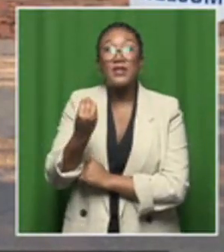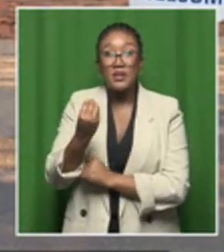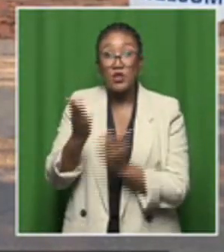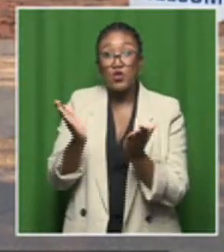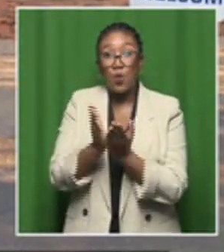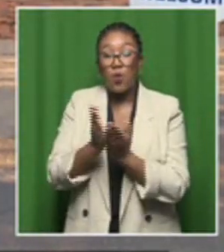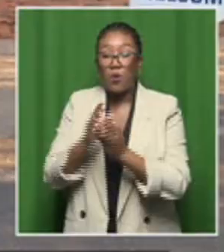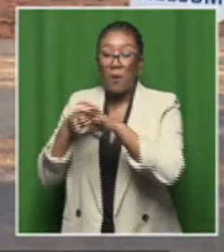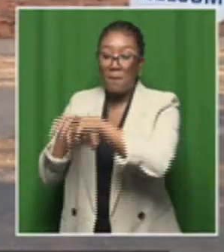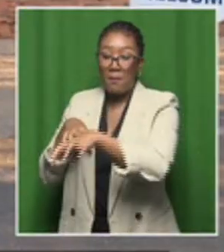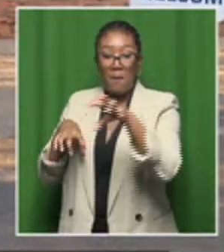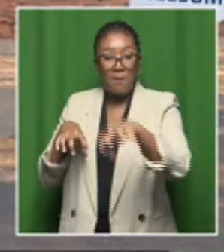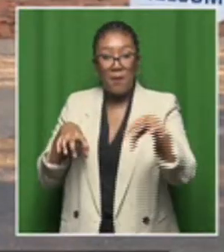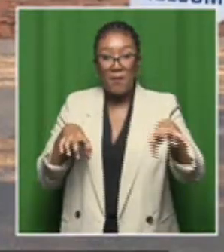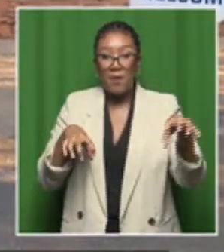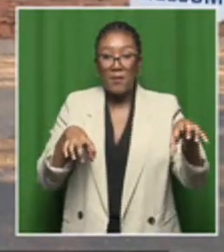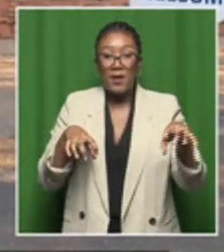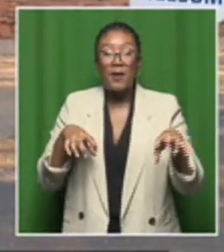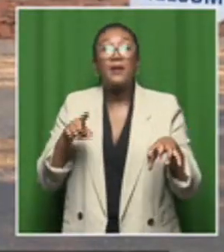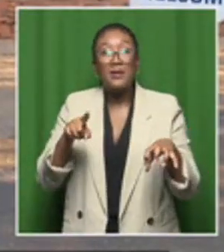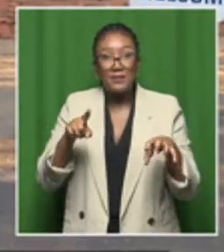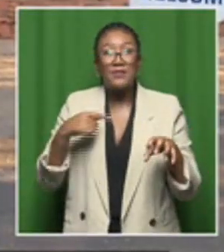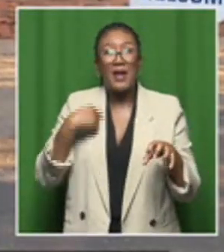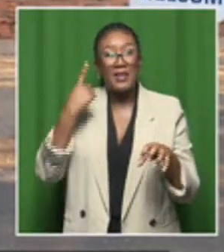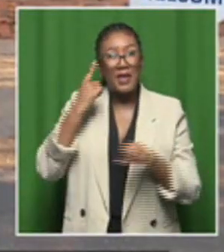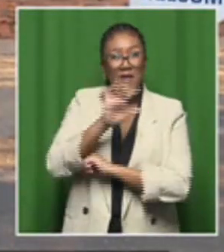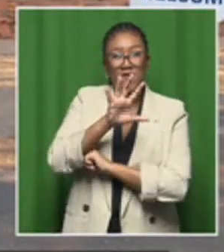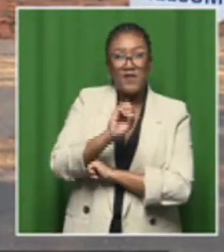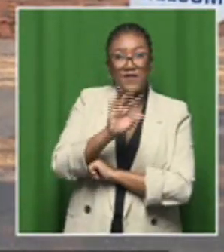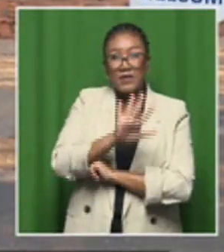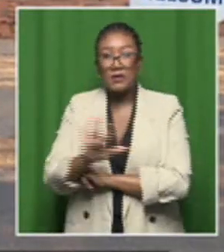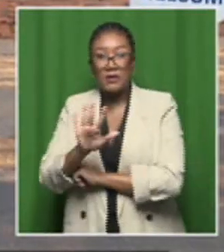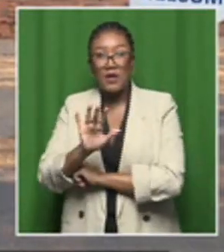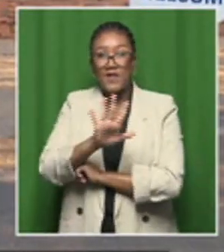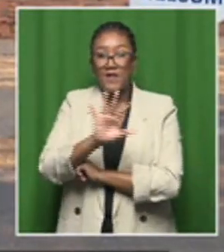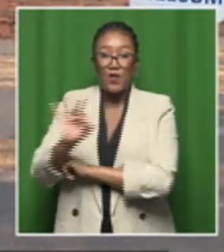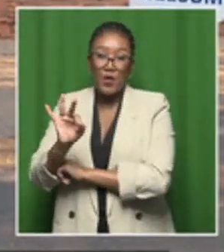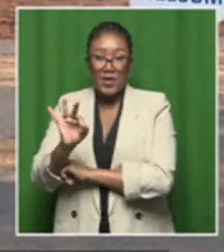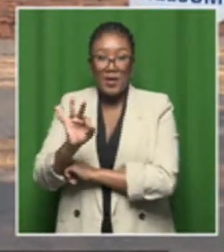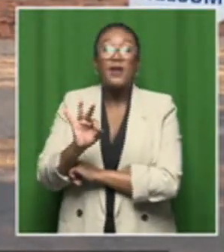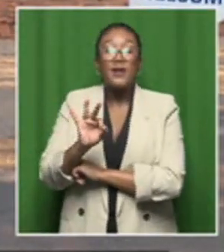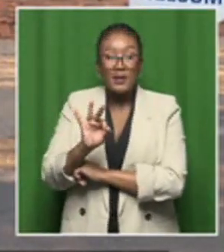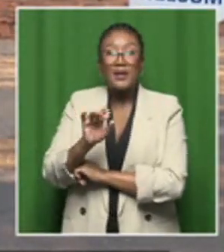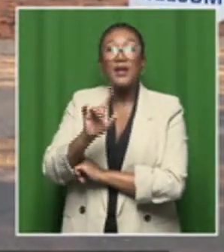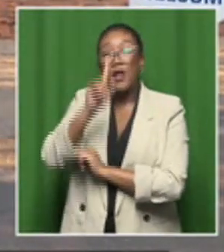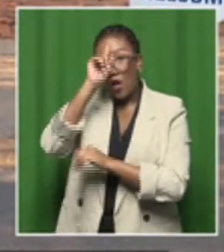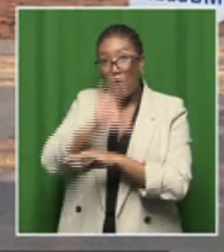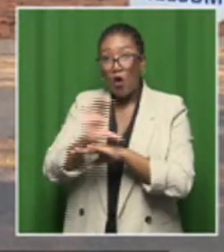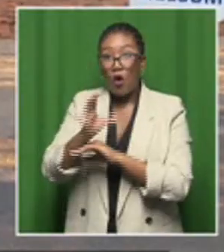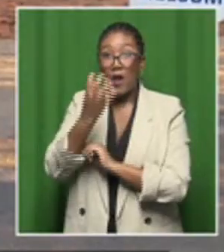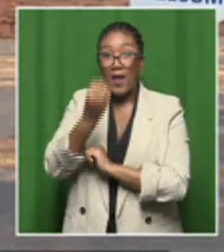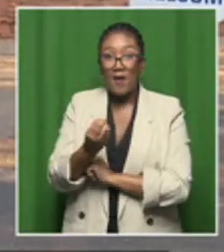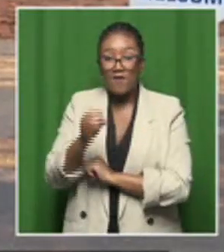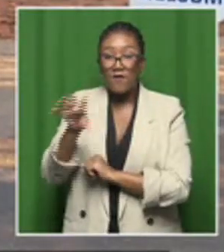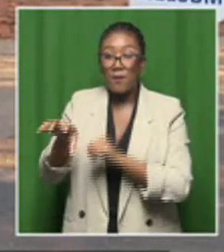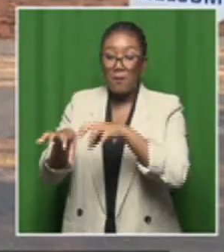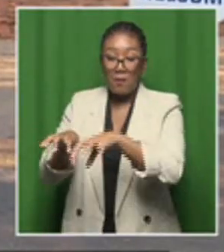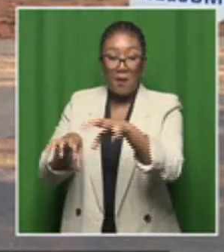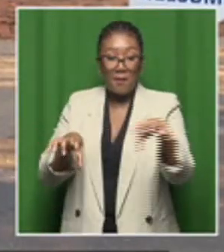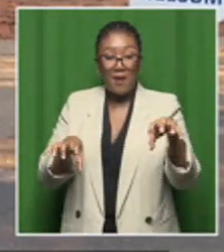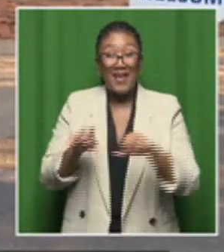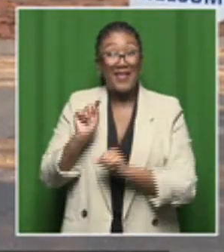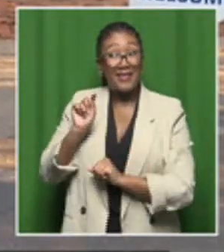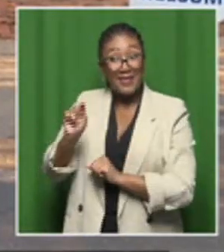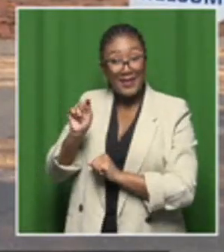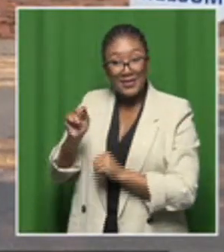or 53 of them, we'll just get a proper clarification on the number around the country. And this is possibly one of the oldest ones, if not the oldest